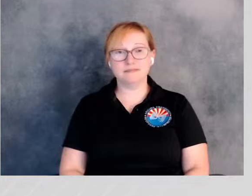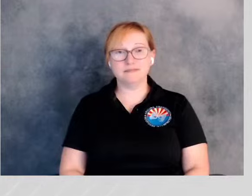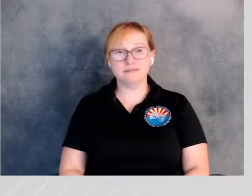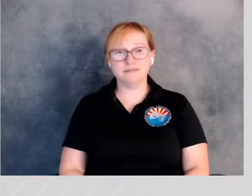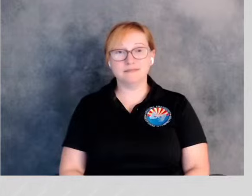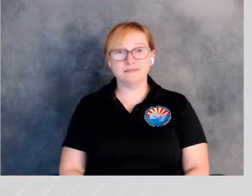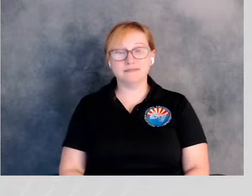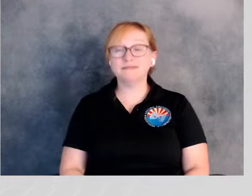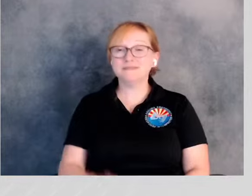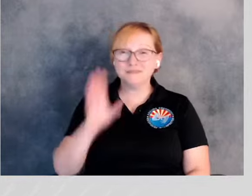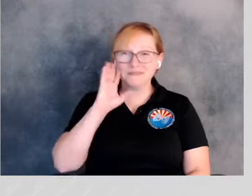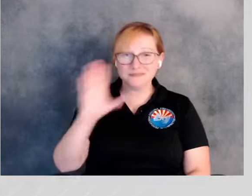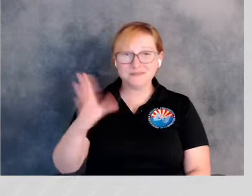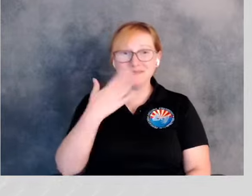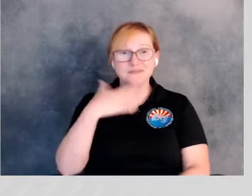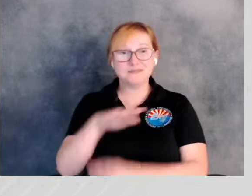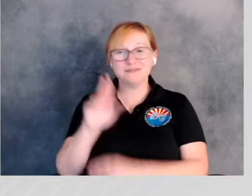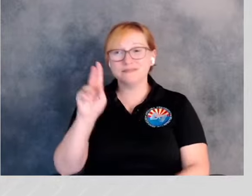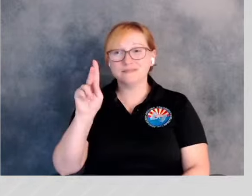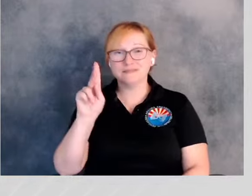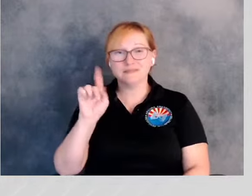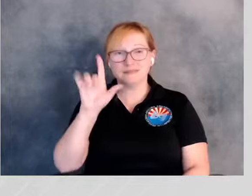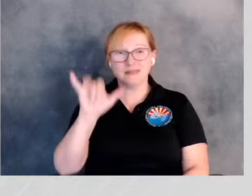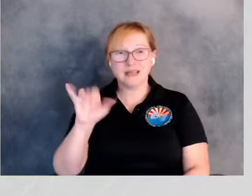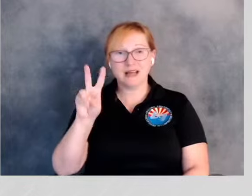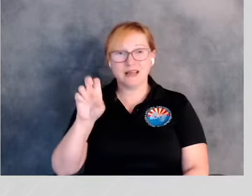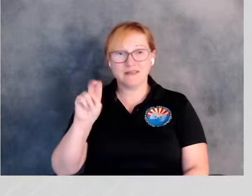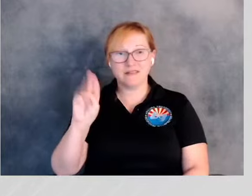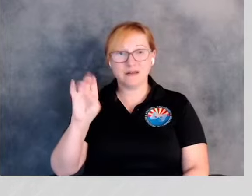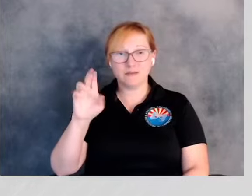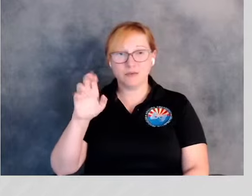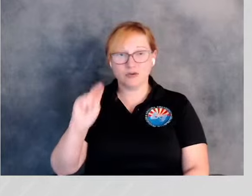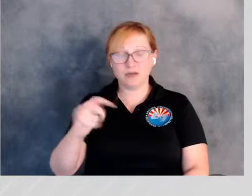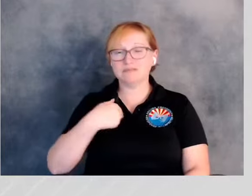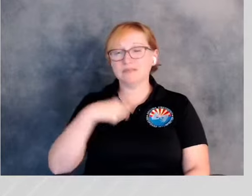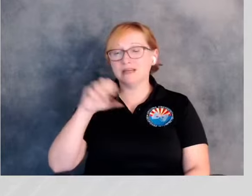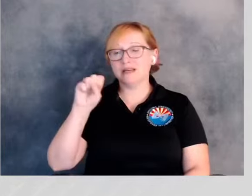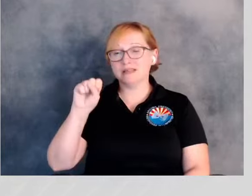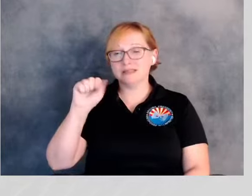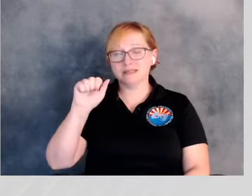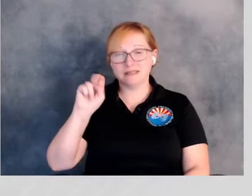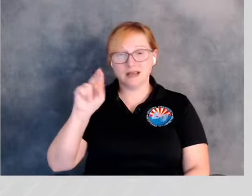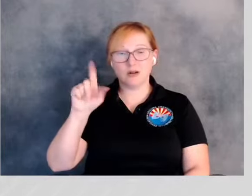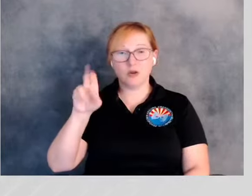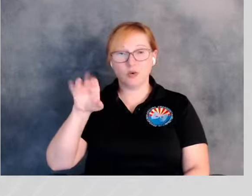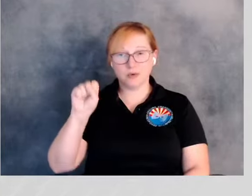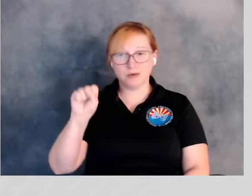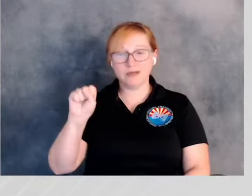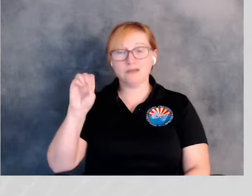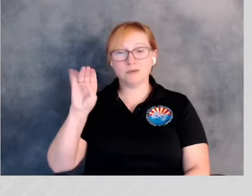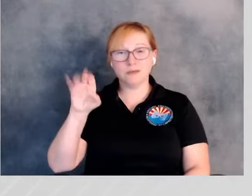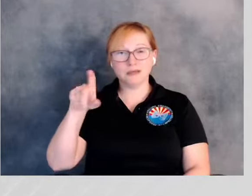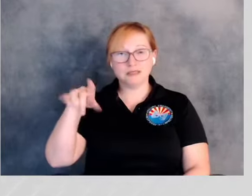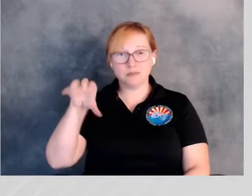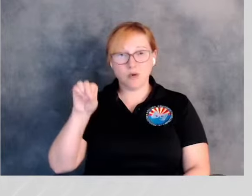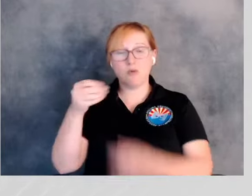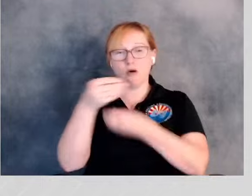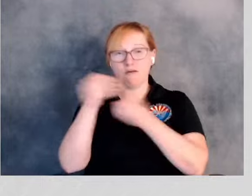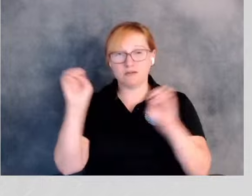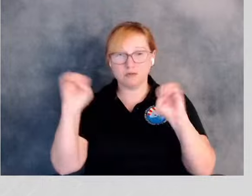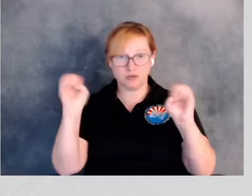Good evening, Kelly Van Buren, San Luis Obispo County Office of Emergency Services. Just a few things tonight. Pretty much everybody else here is